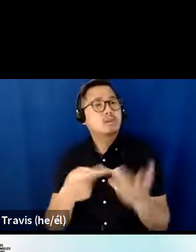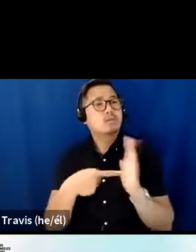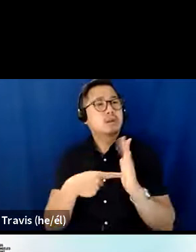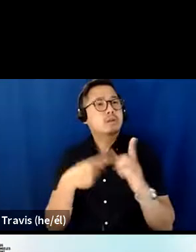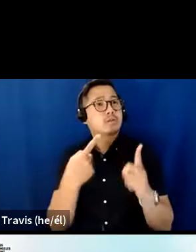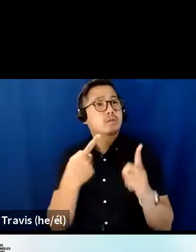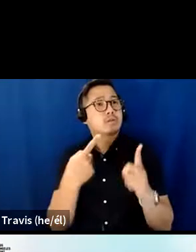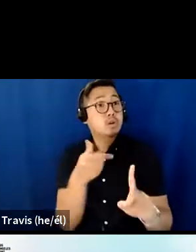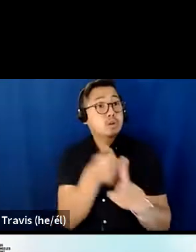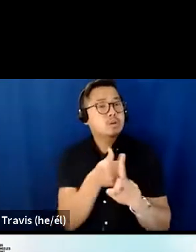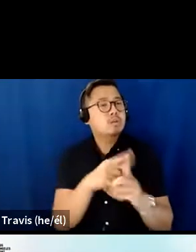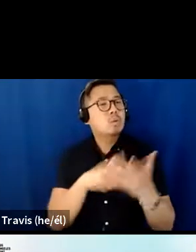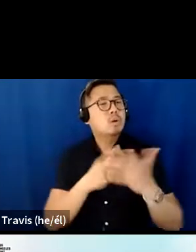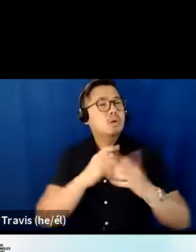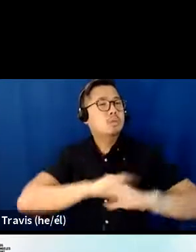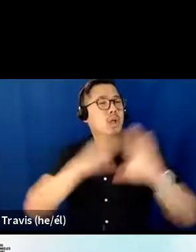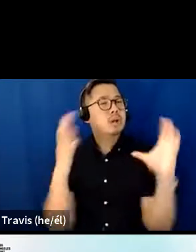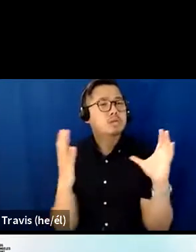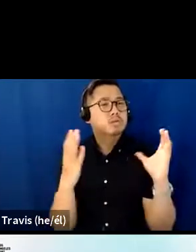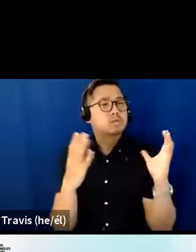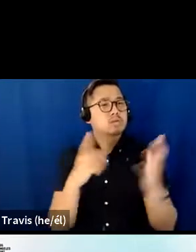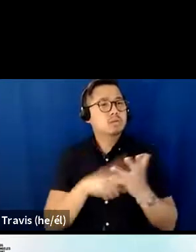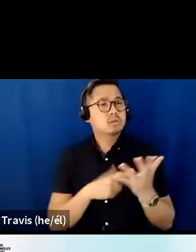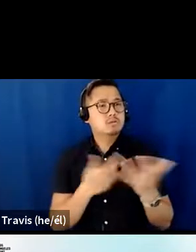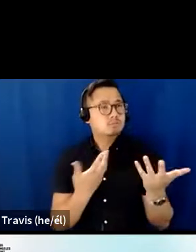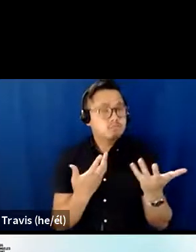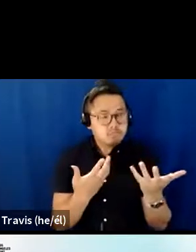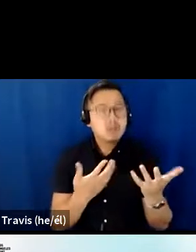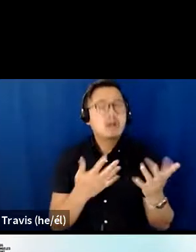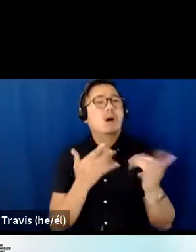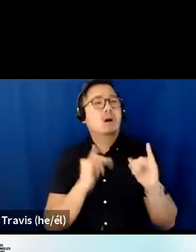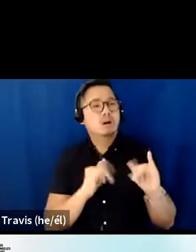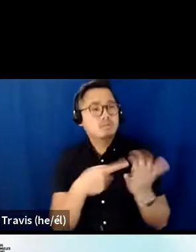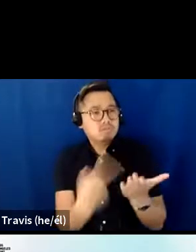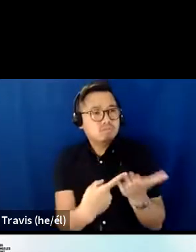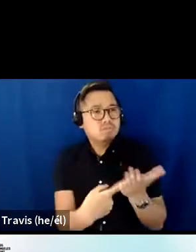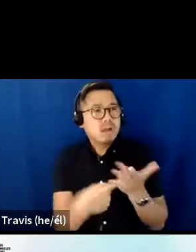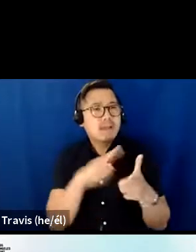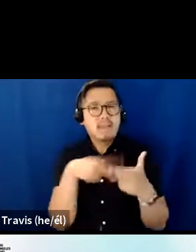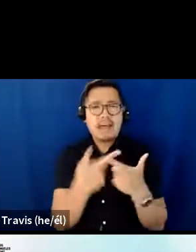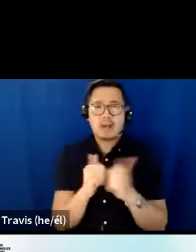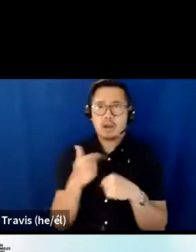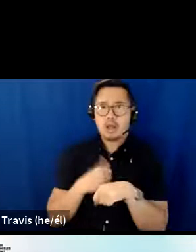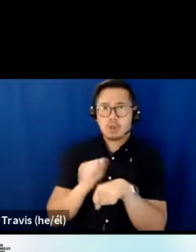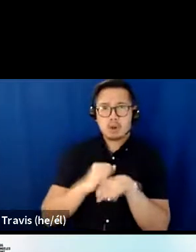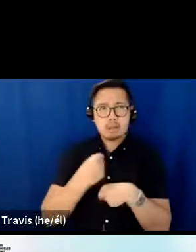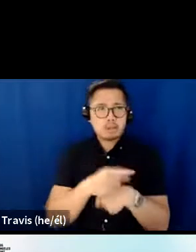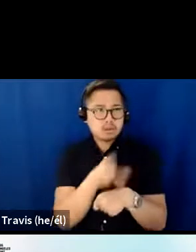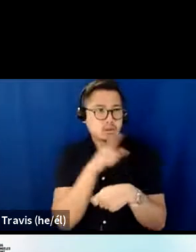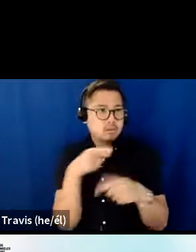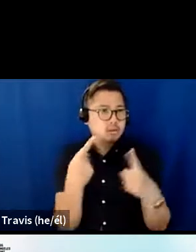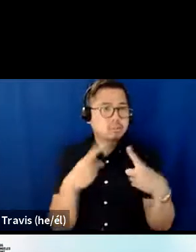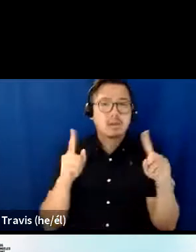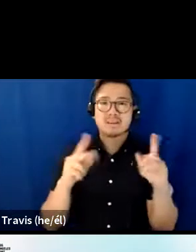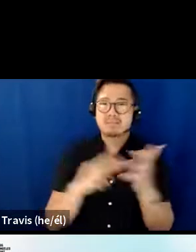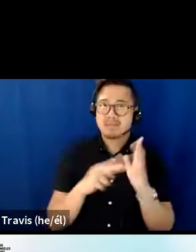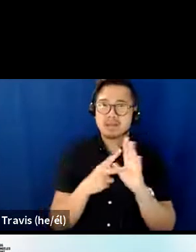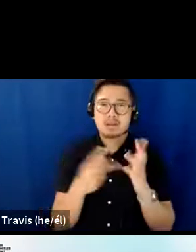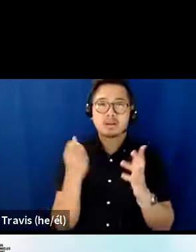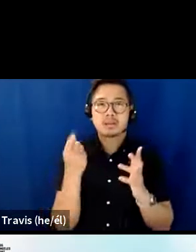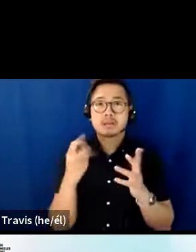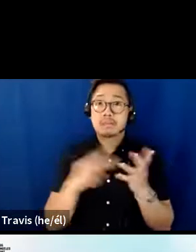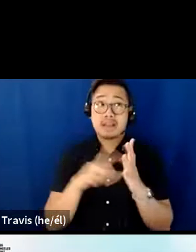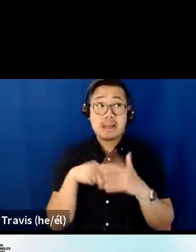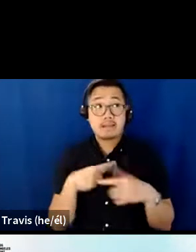yourself? And then I can say what I envision and how to work in harmony and in unison, yes, without having to necessarily